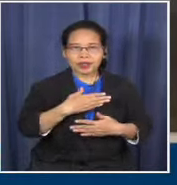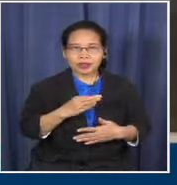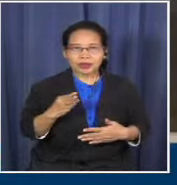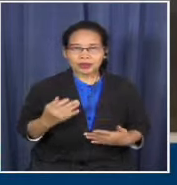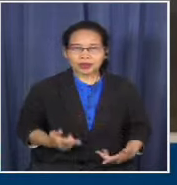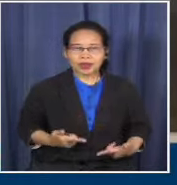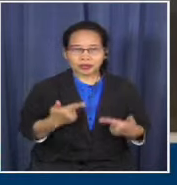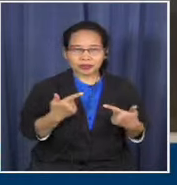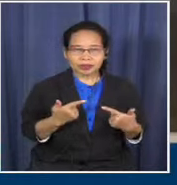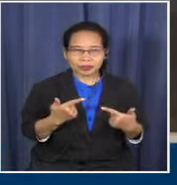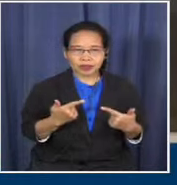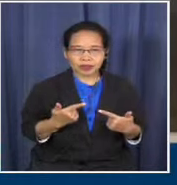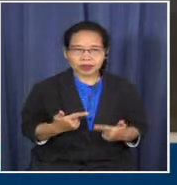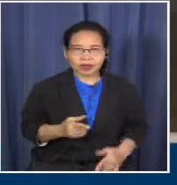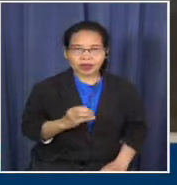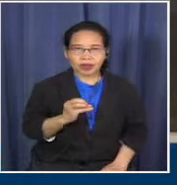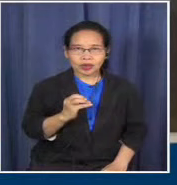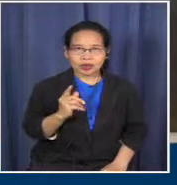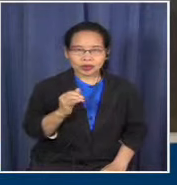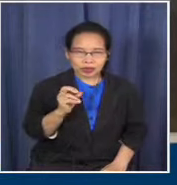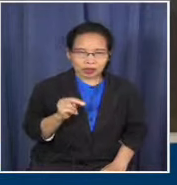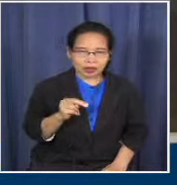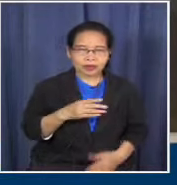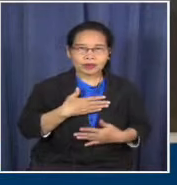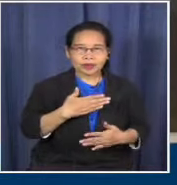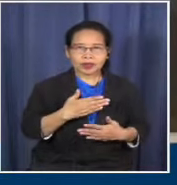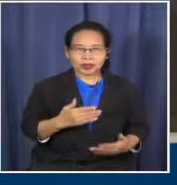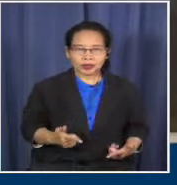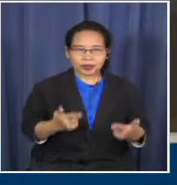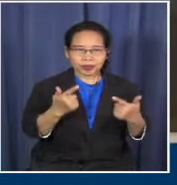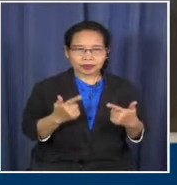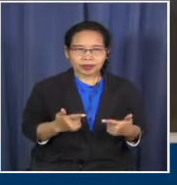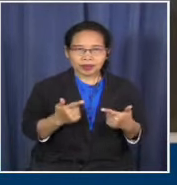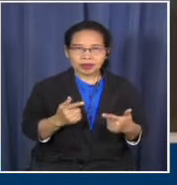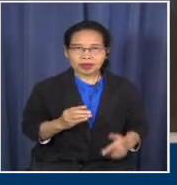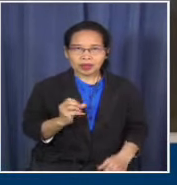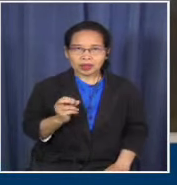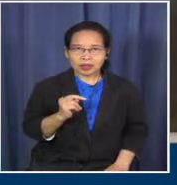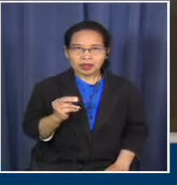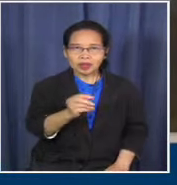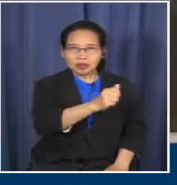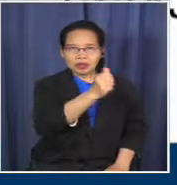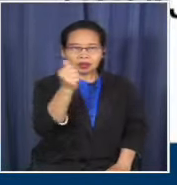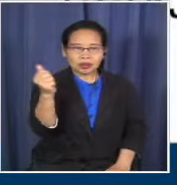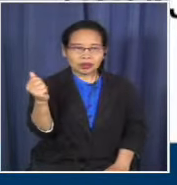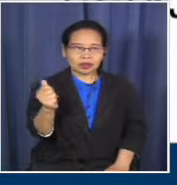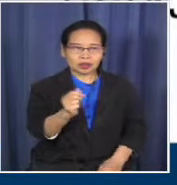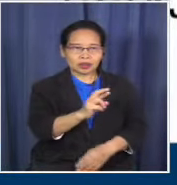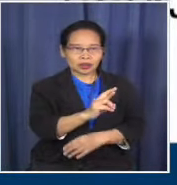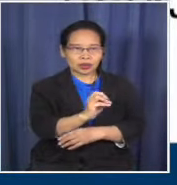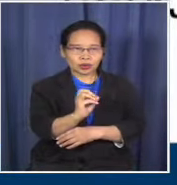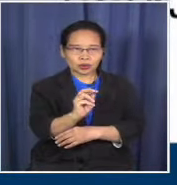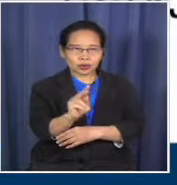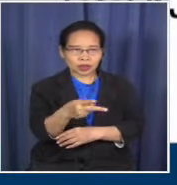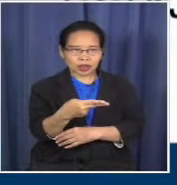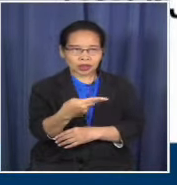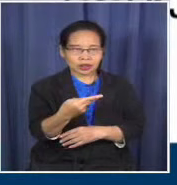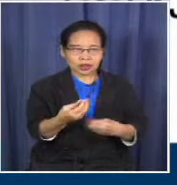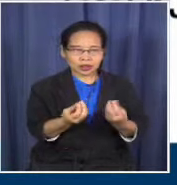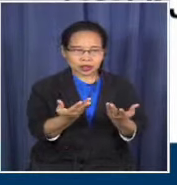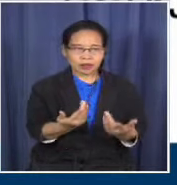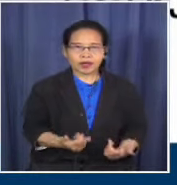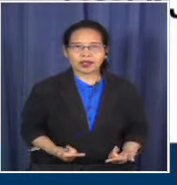That is the simple definition. The breath of life is oxygen, a current of air or